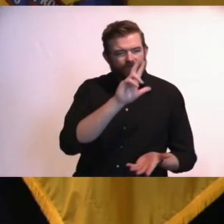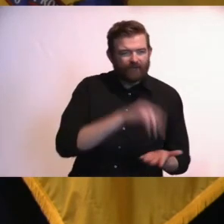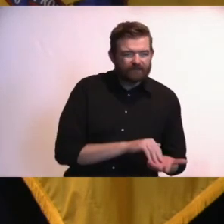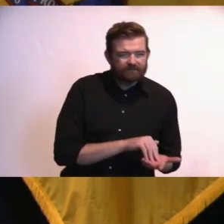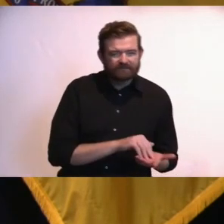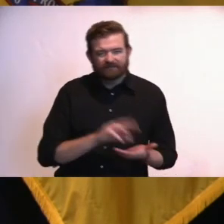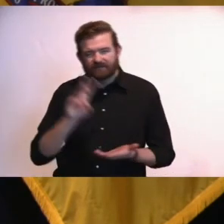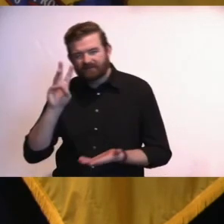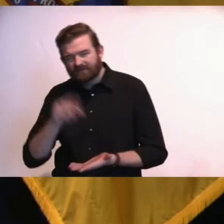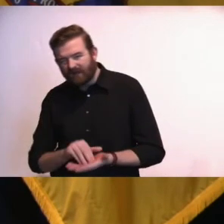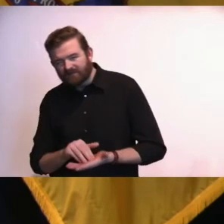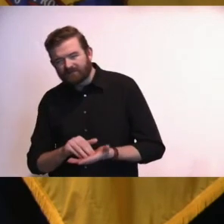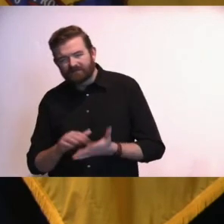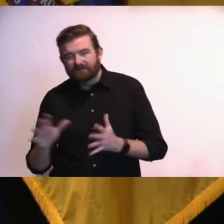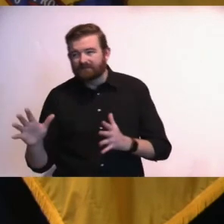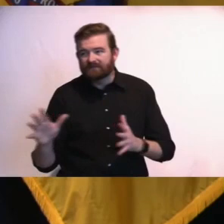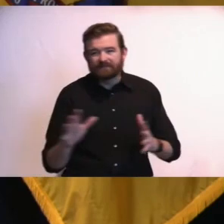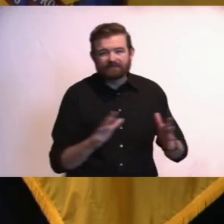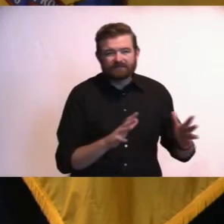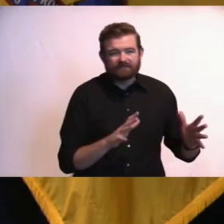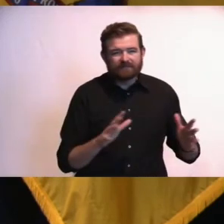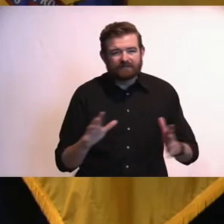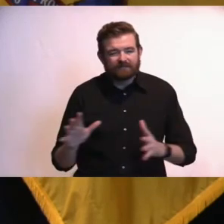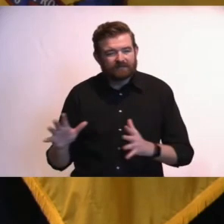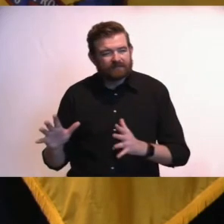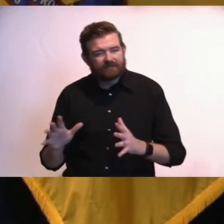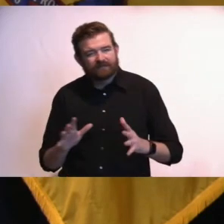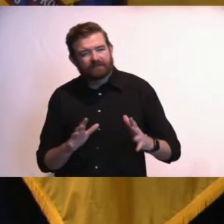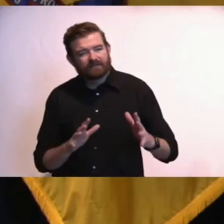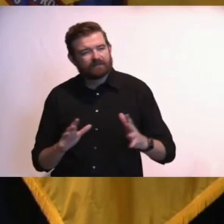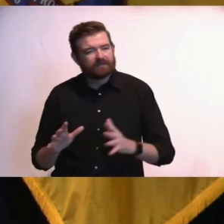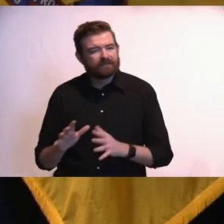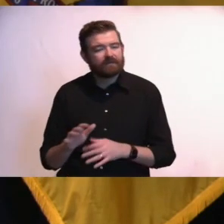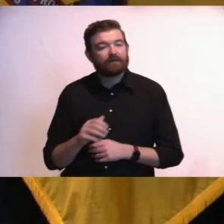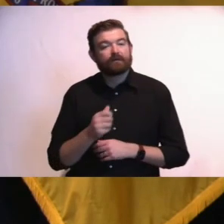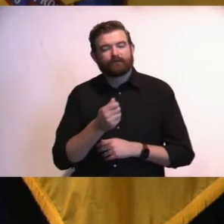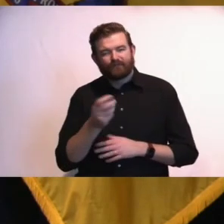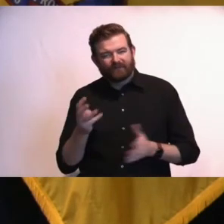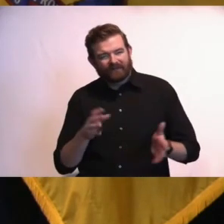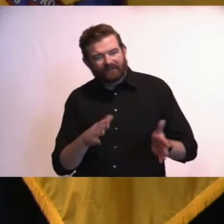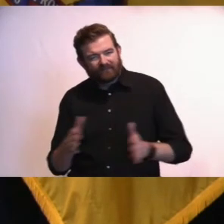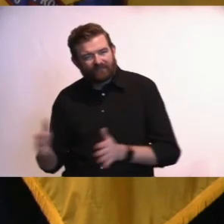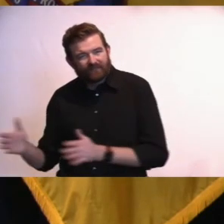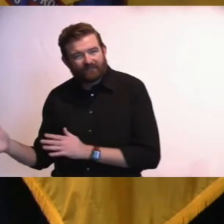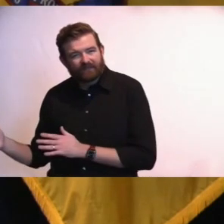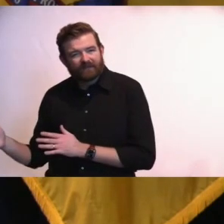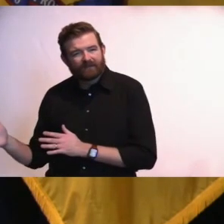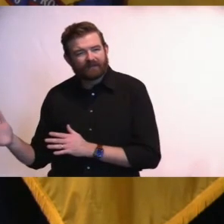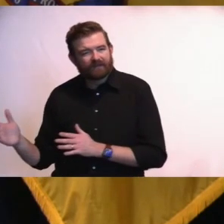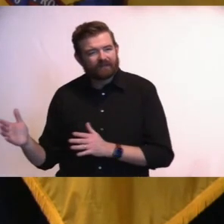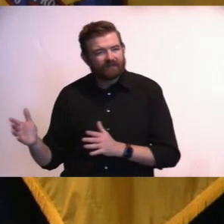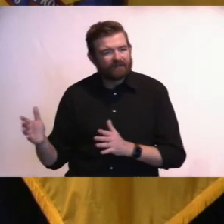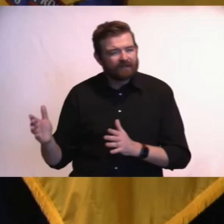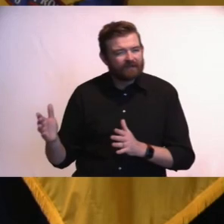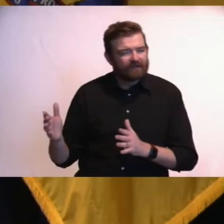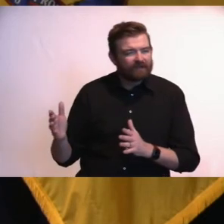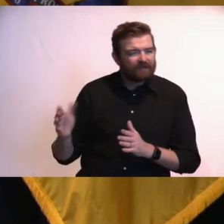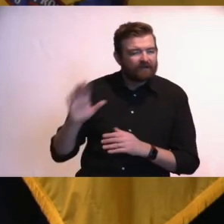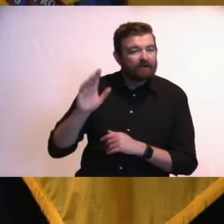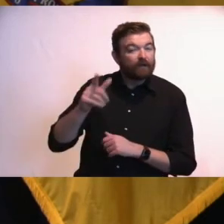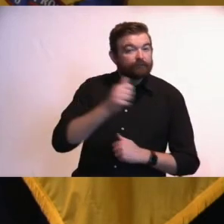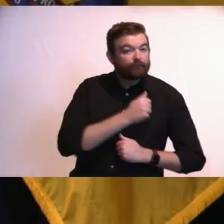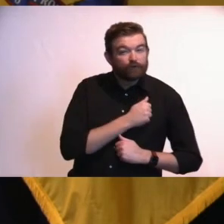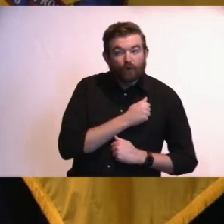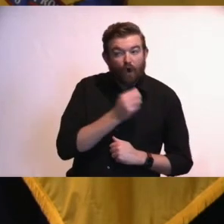You announced 17 new cases, 1 new death. Have your infection controls failed again at the veterans' homes? Governor, on the $53